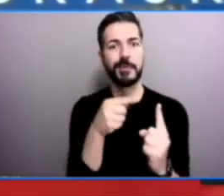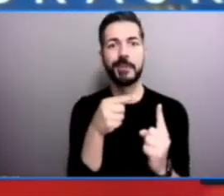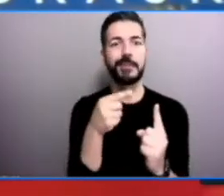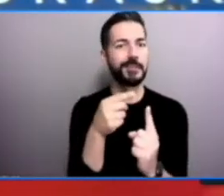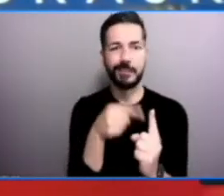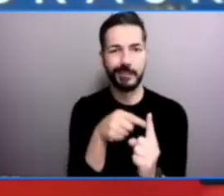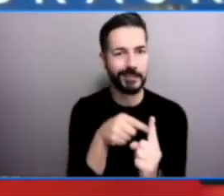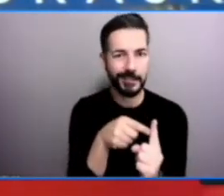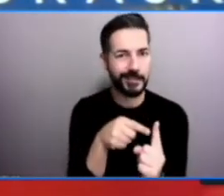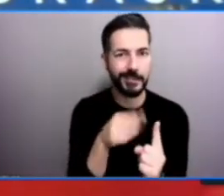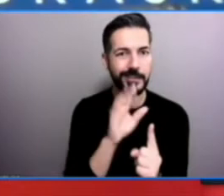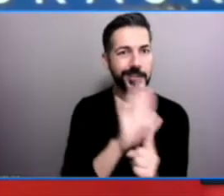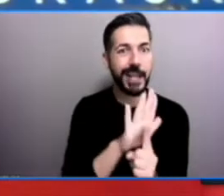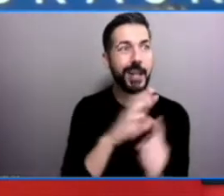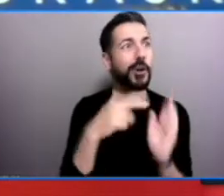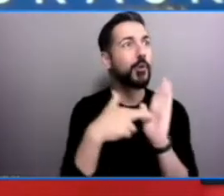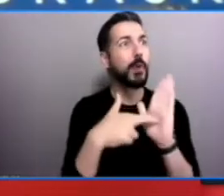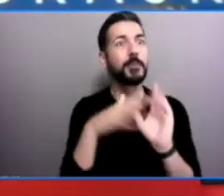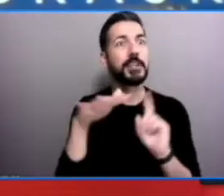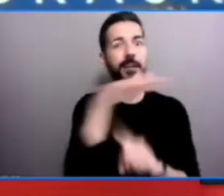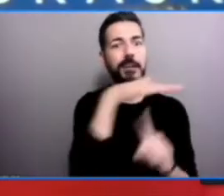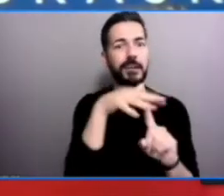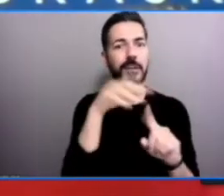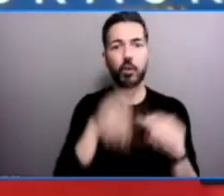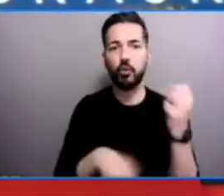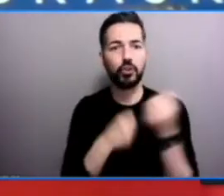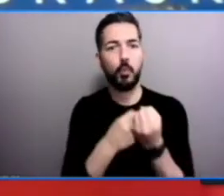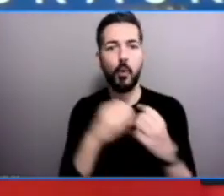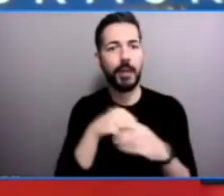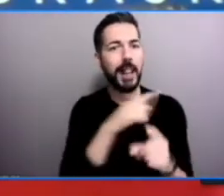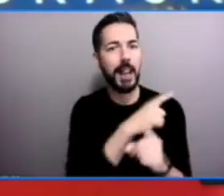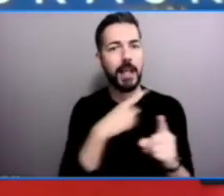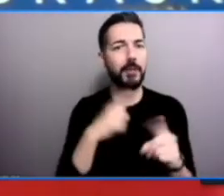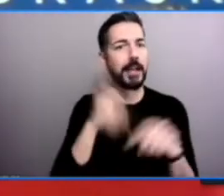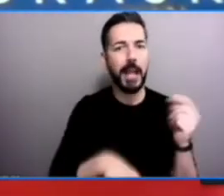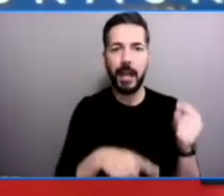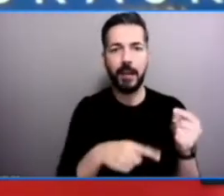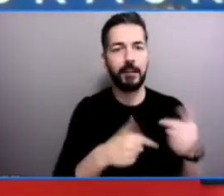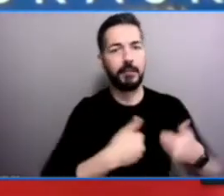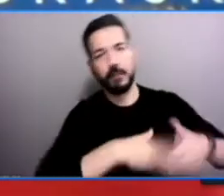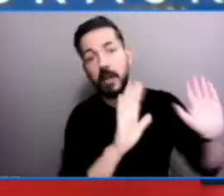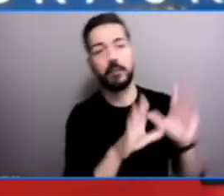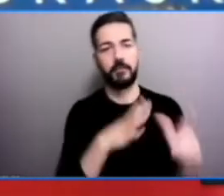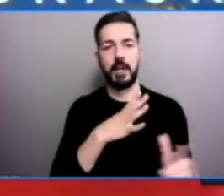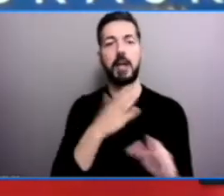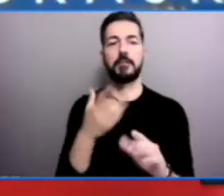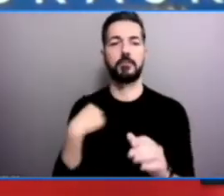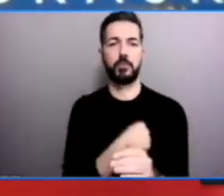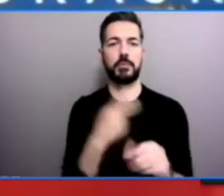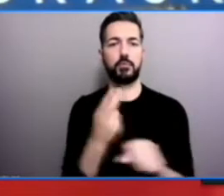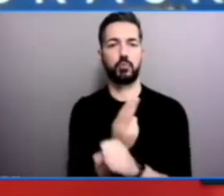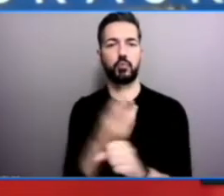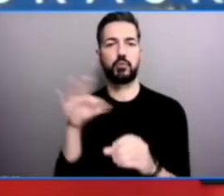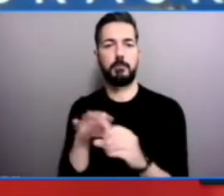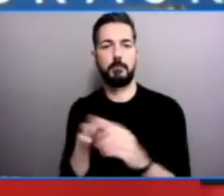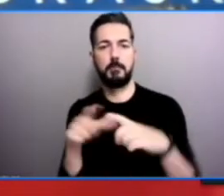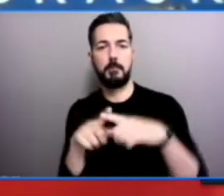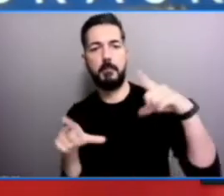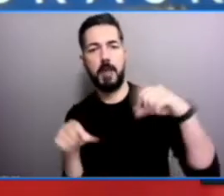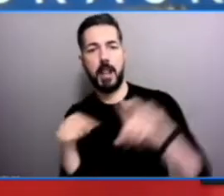don't think of Nebraska as a state with really super cool policies. And a lot of times we aren't, but when we do have